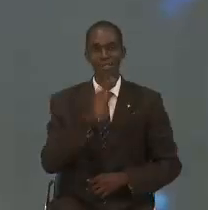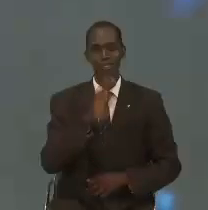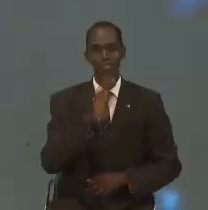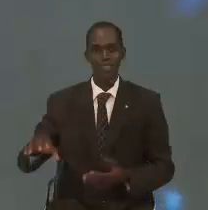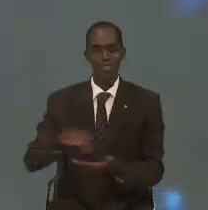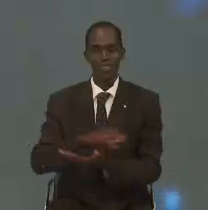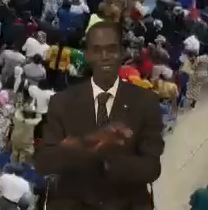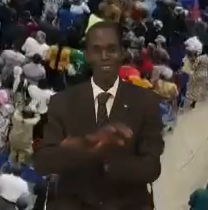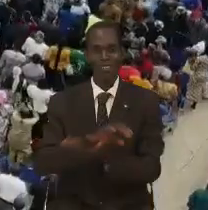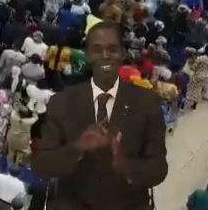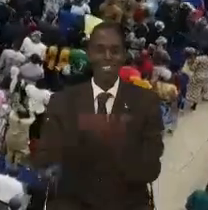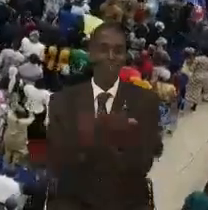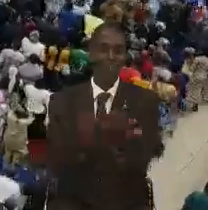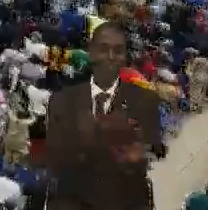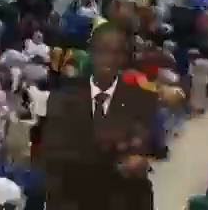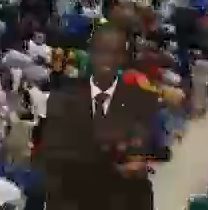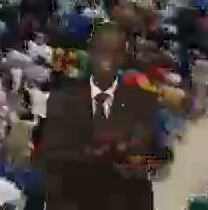morning.